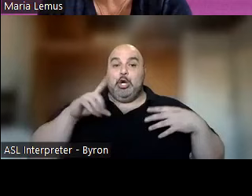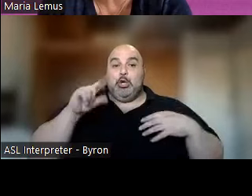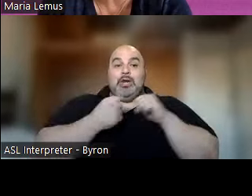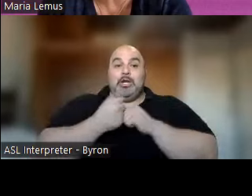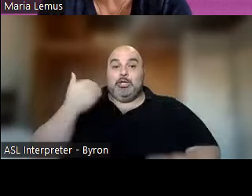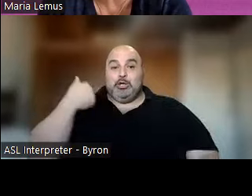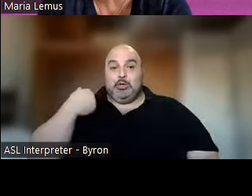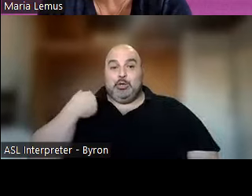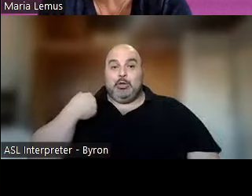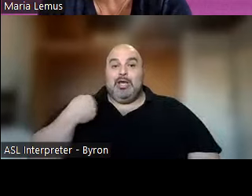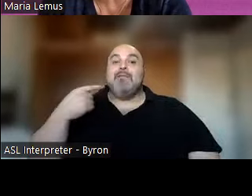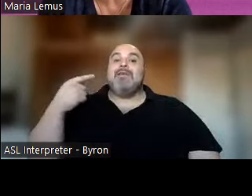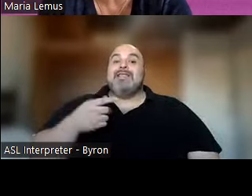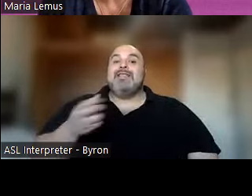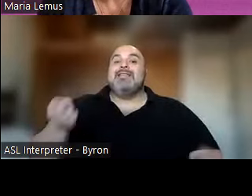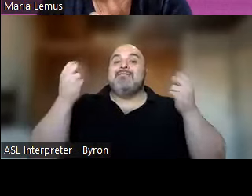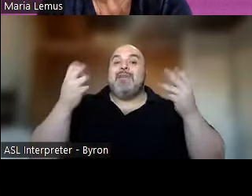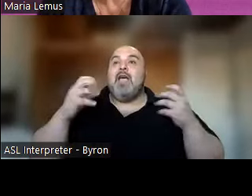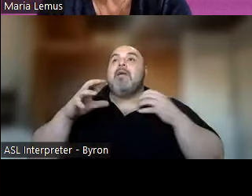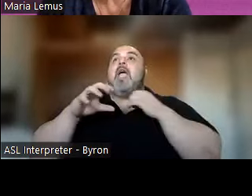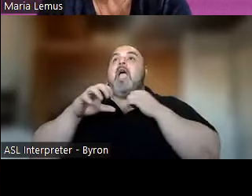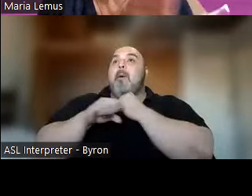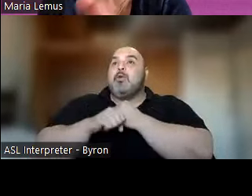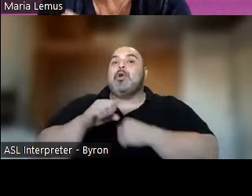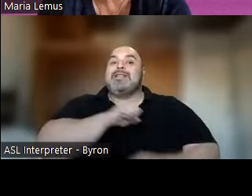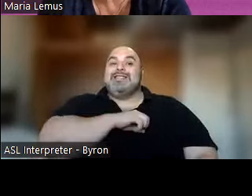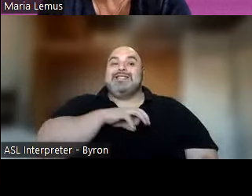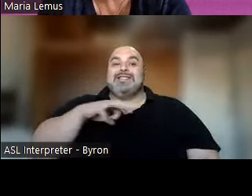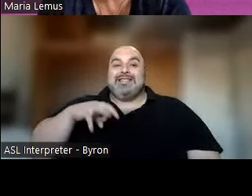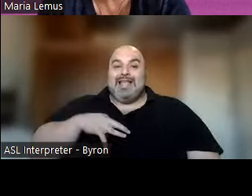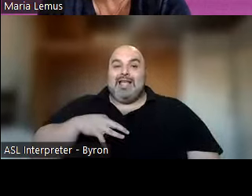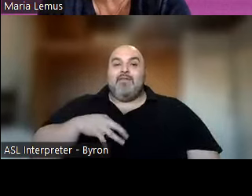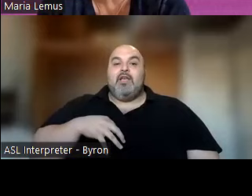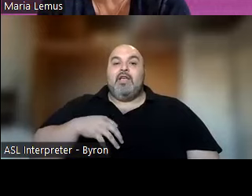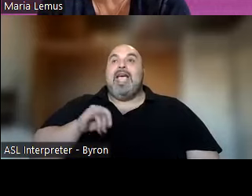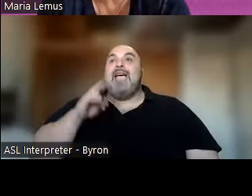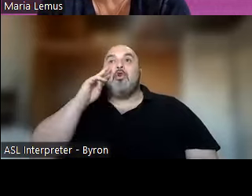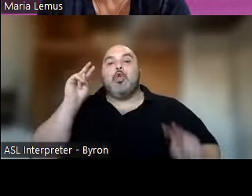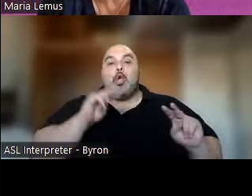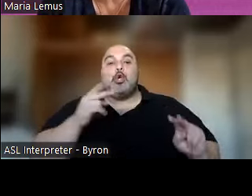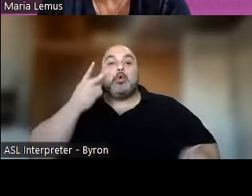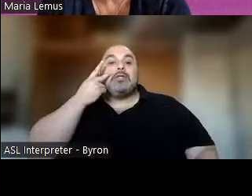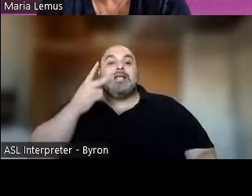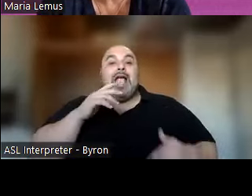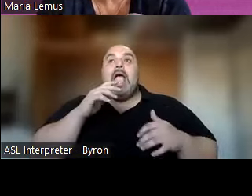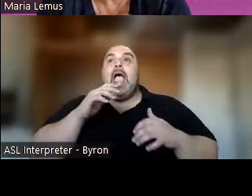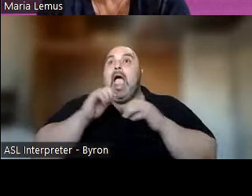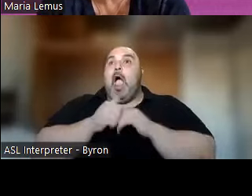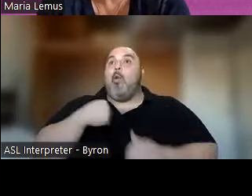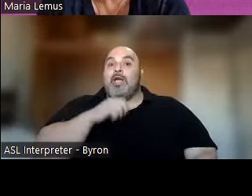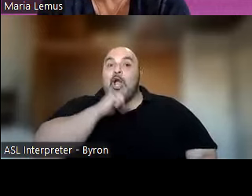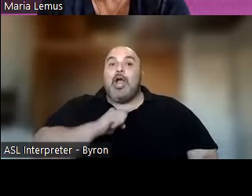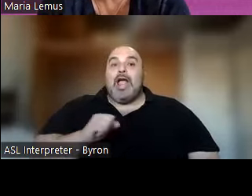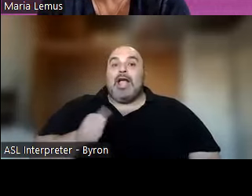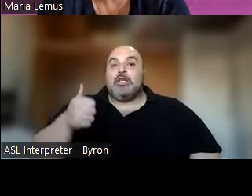is a lot of the promotoras and the staff. And if you look at the continuum, you'll see how we're aging. So those of